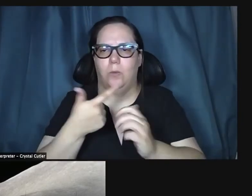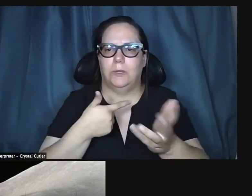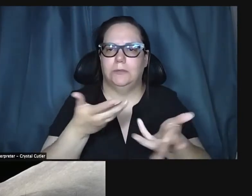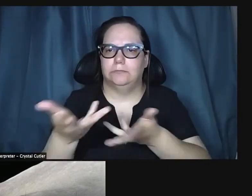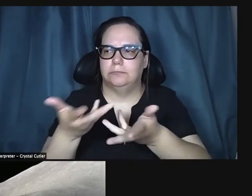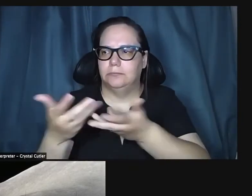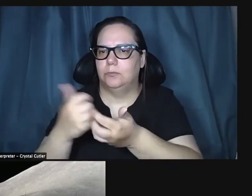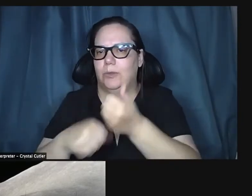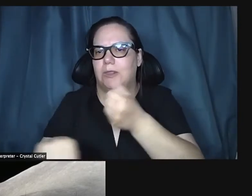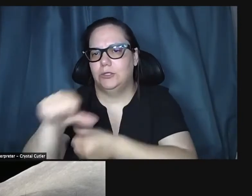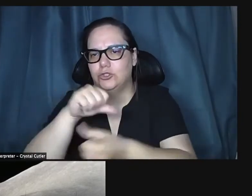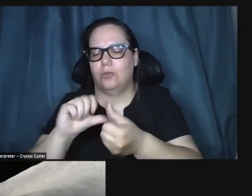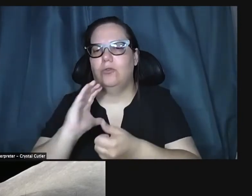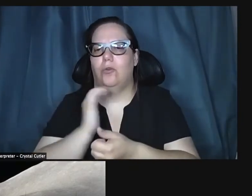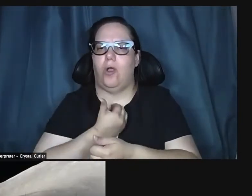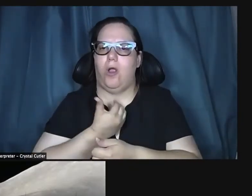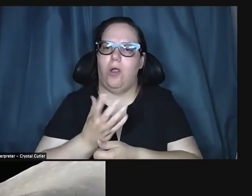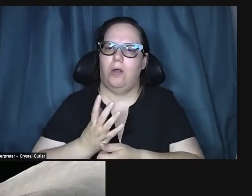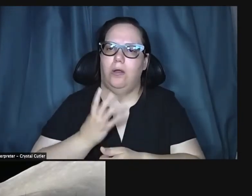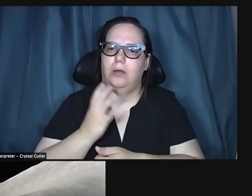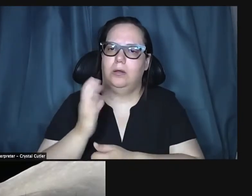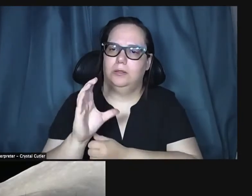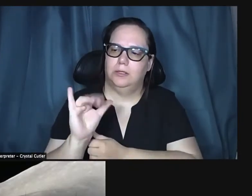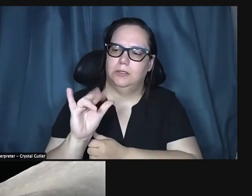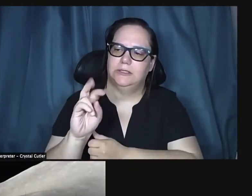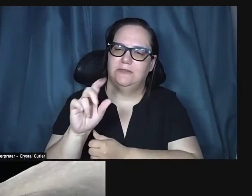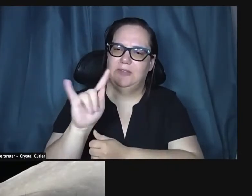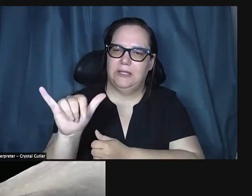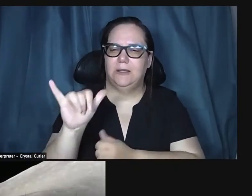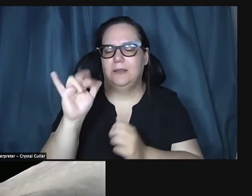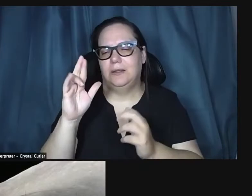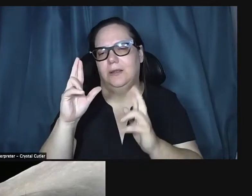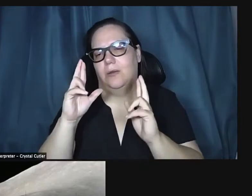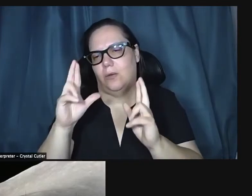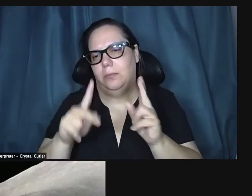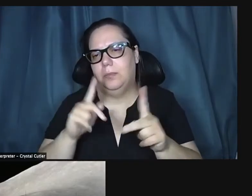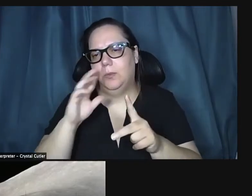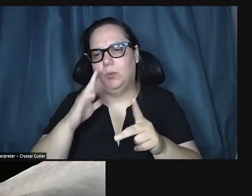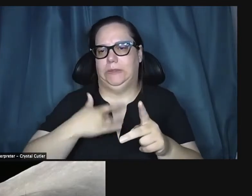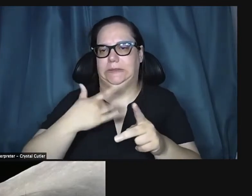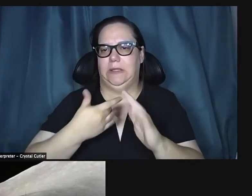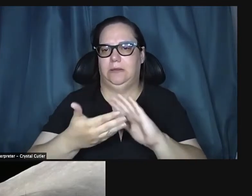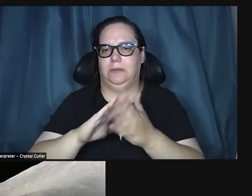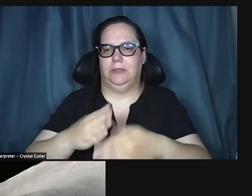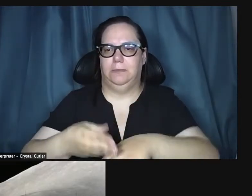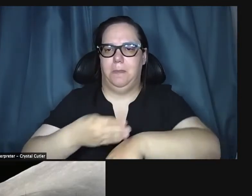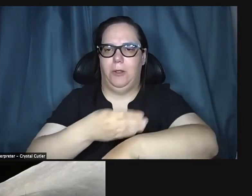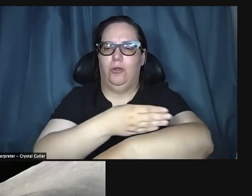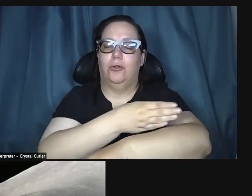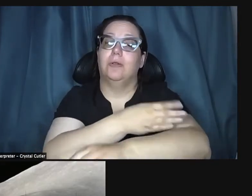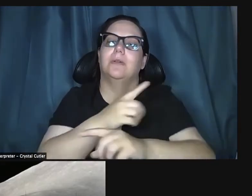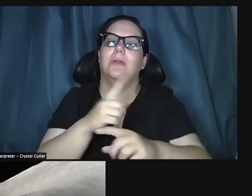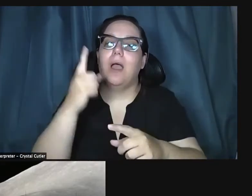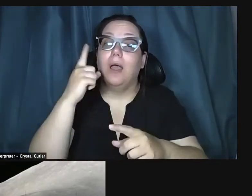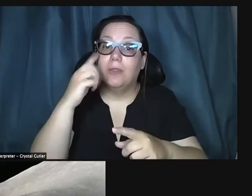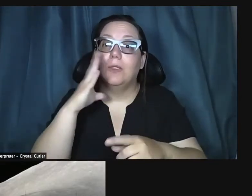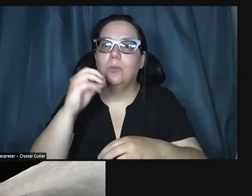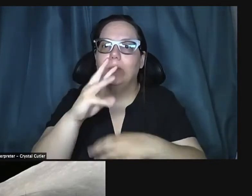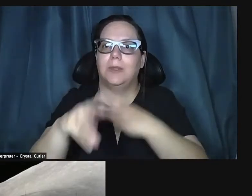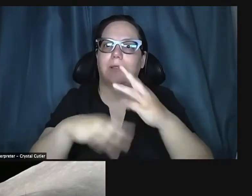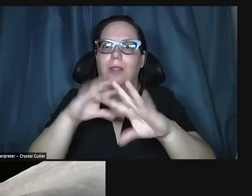civility, people will just sense that it gets better. But I think it's going to be glacial, but I'm willing to do my